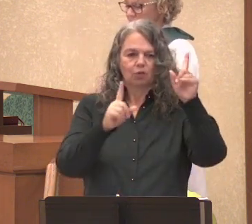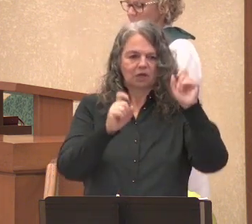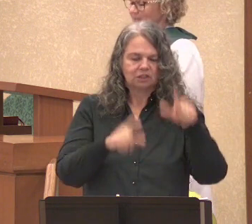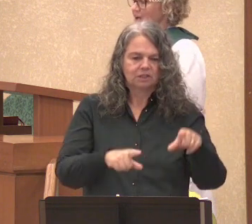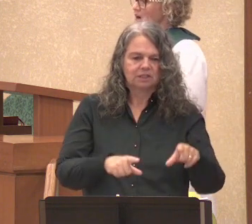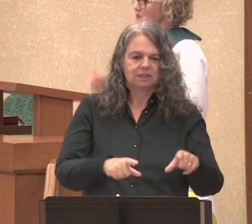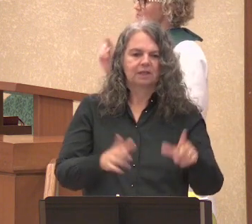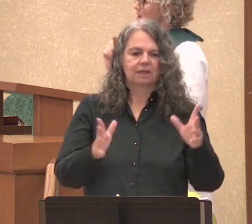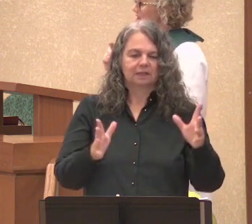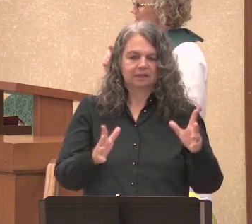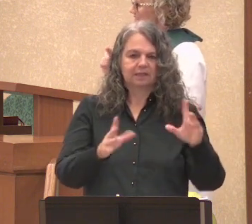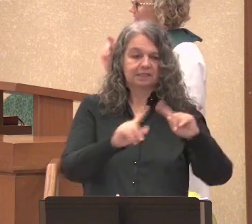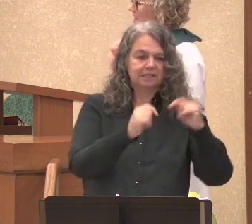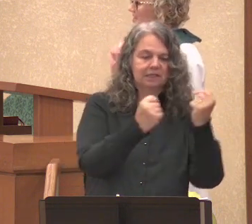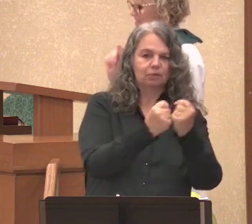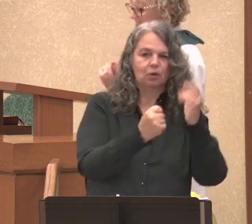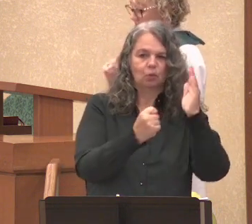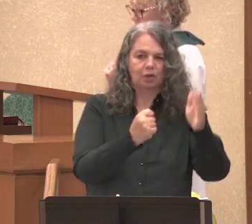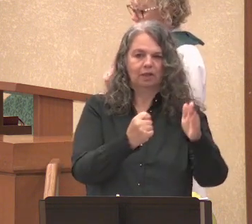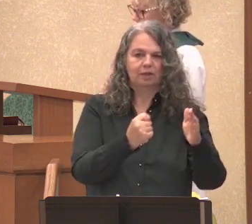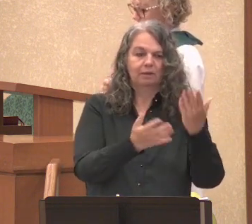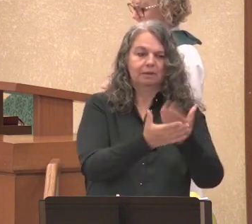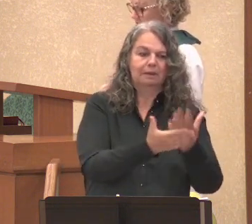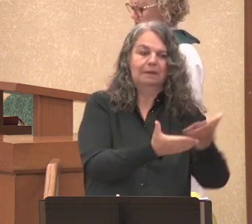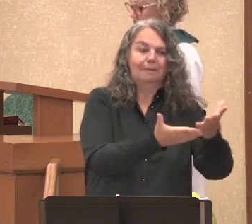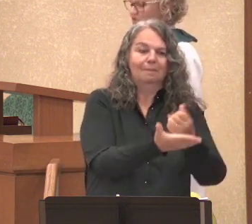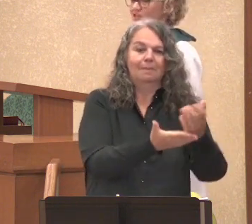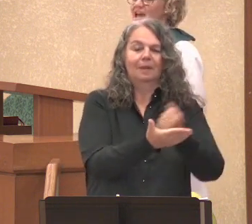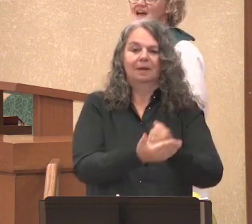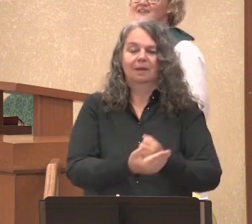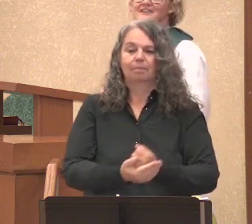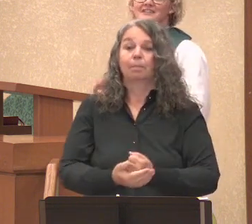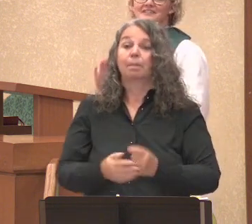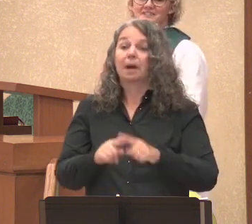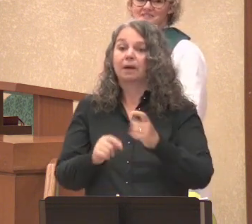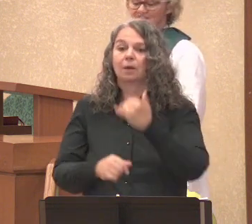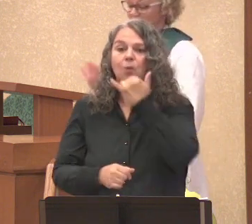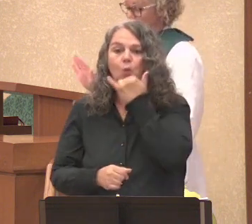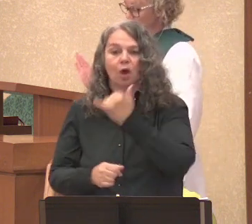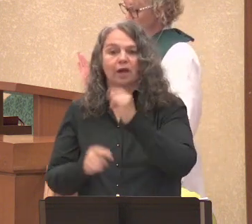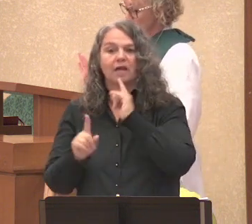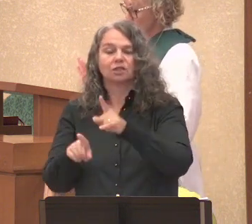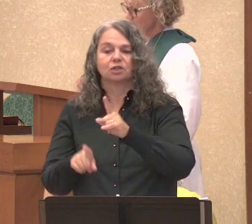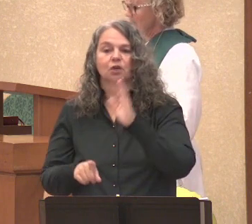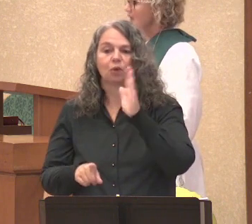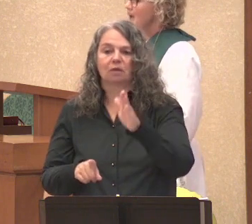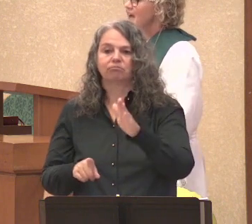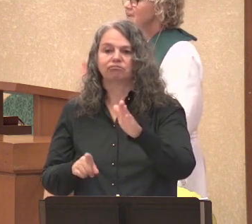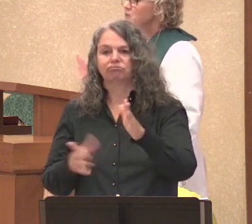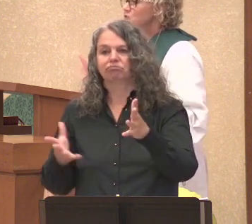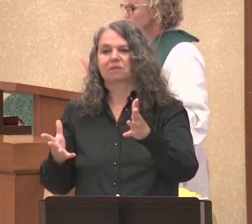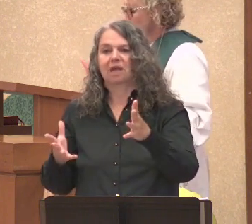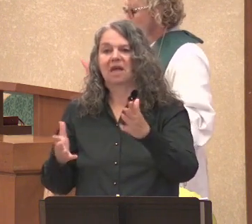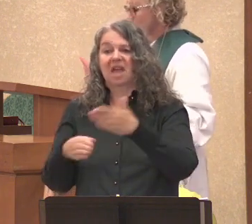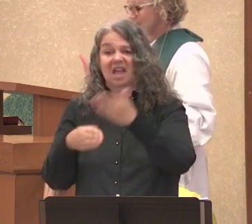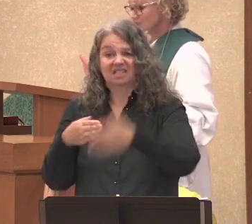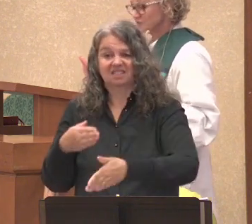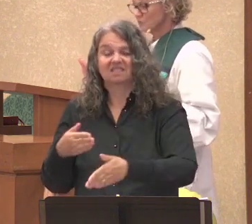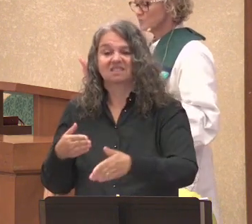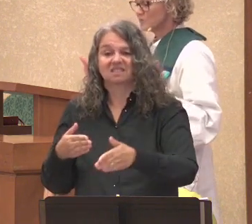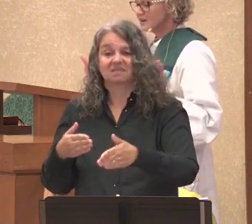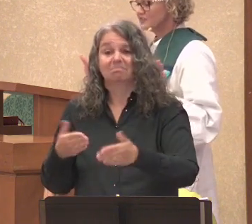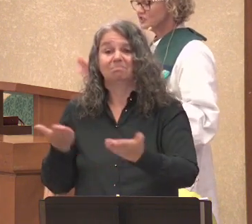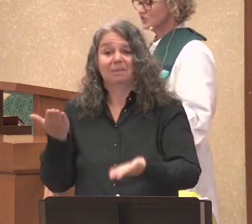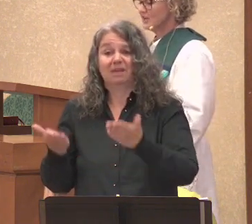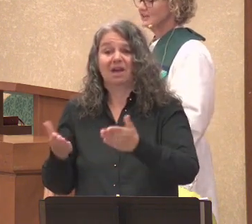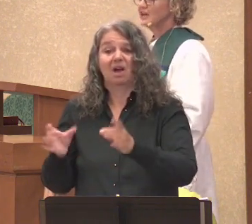correctly. But an incorrect answer could end in disaster. Anyone's wrong answer